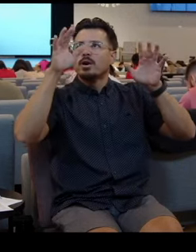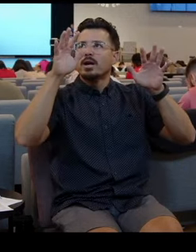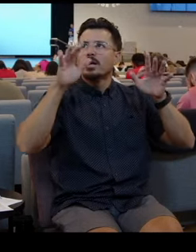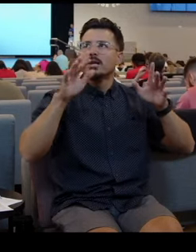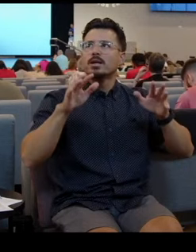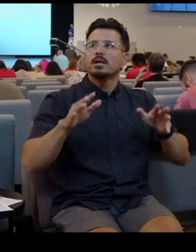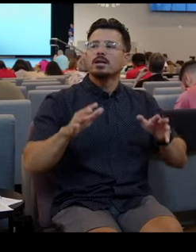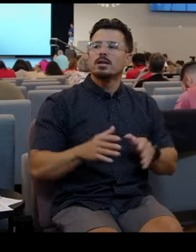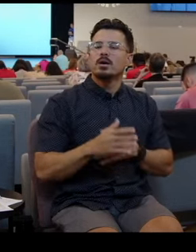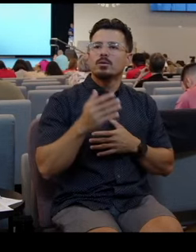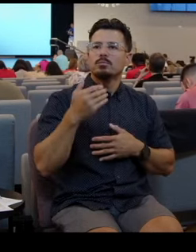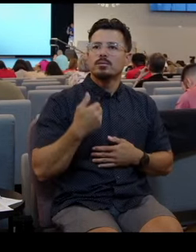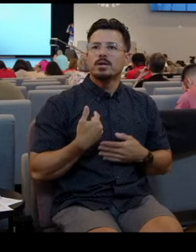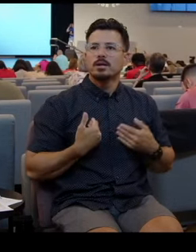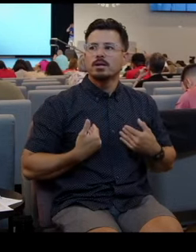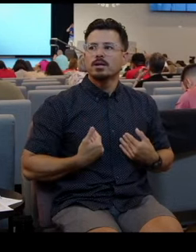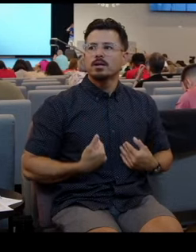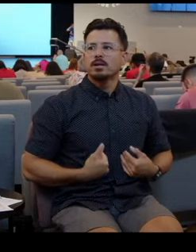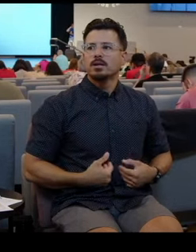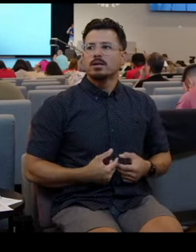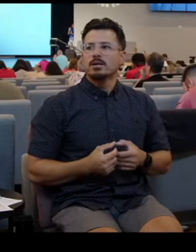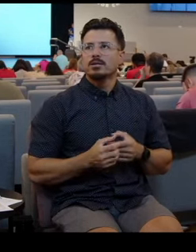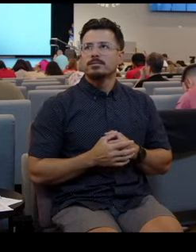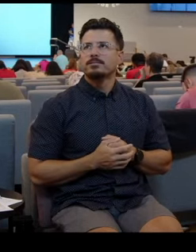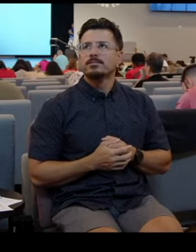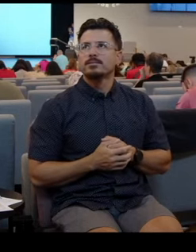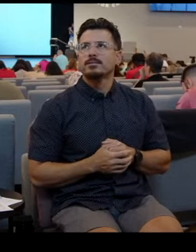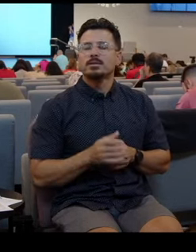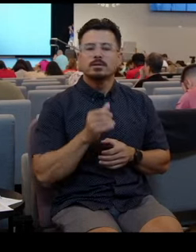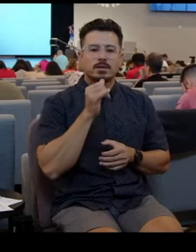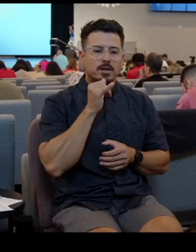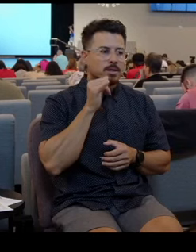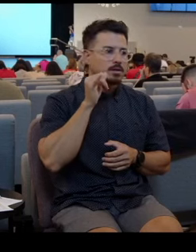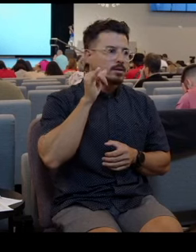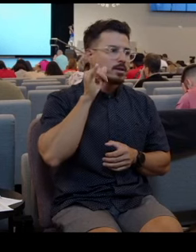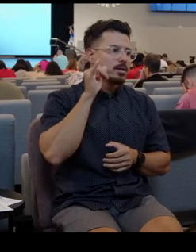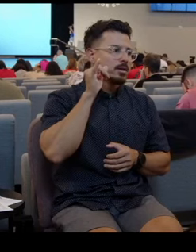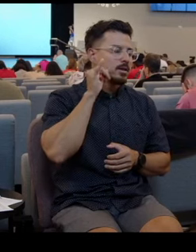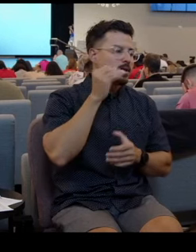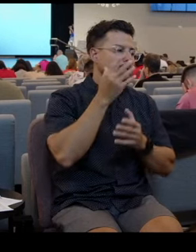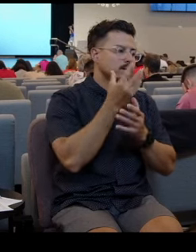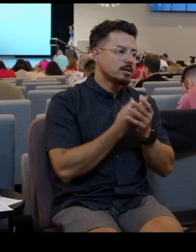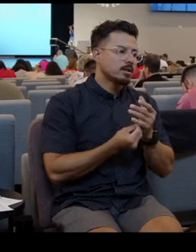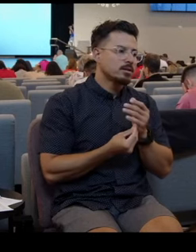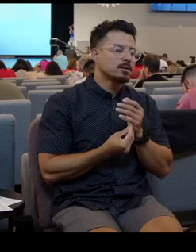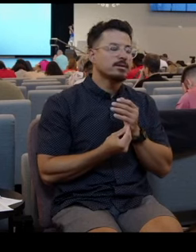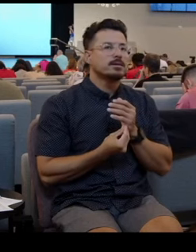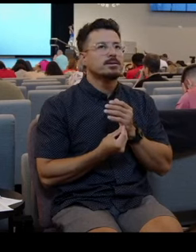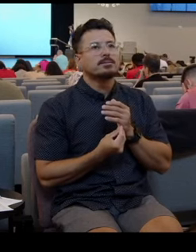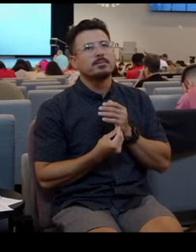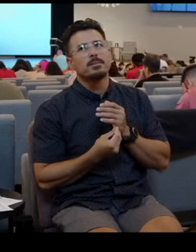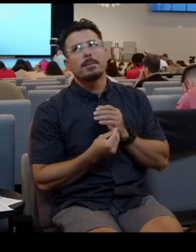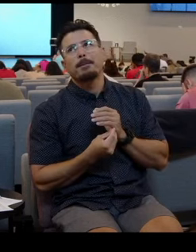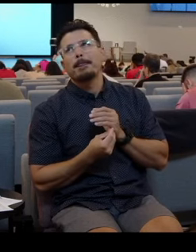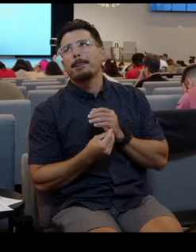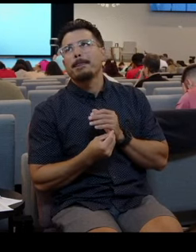Rain on me. Because yesterday's gone.